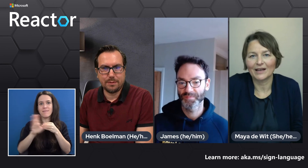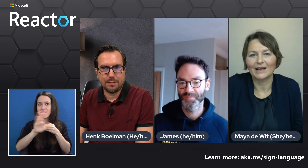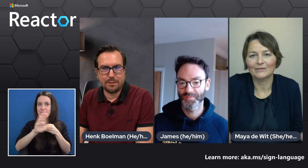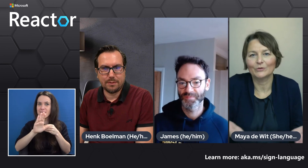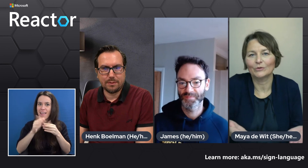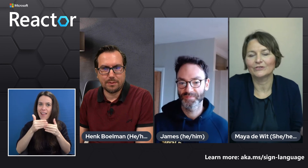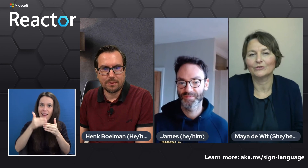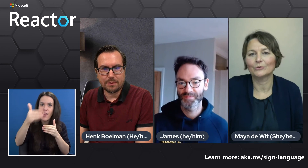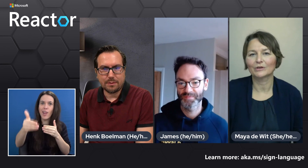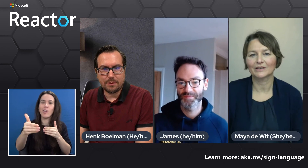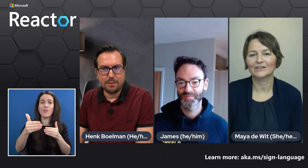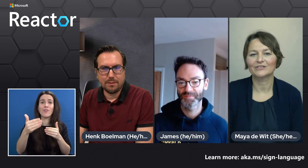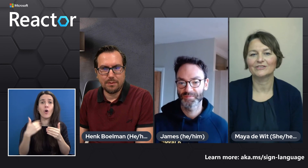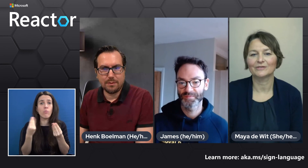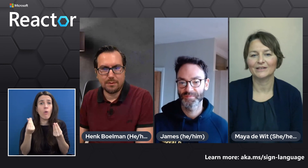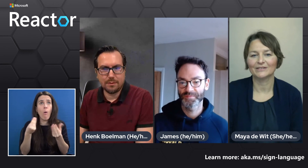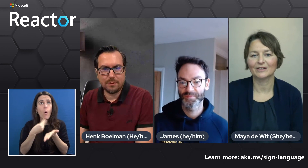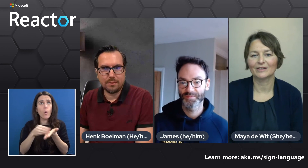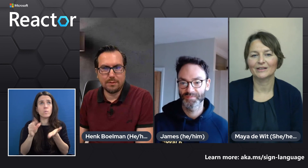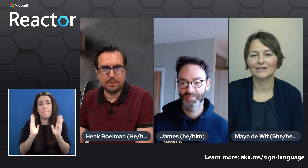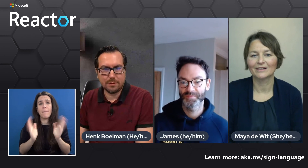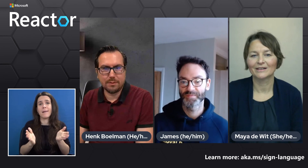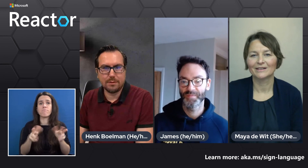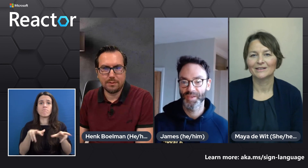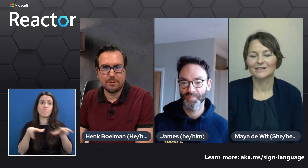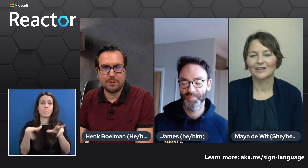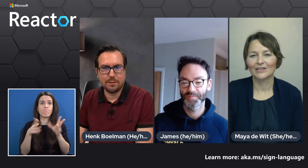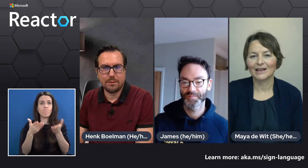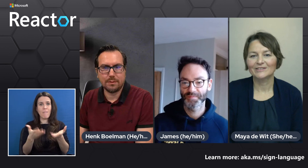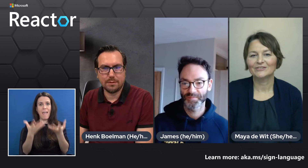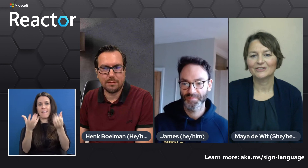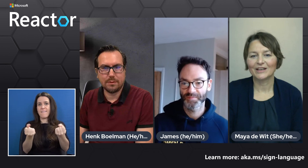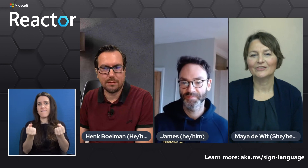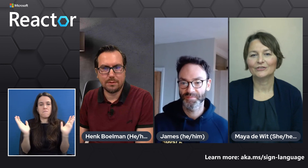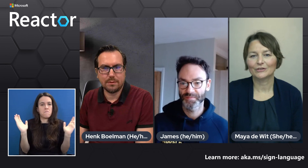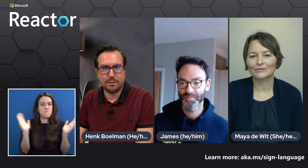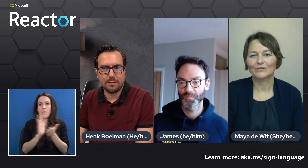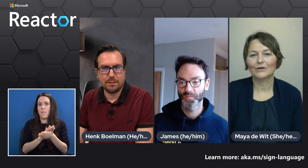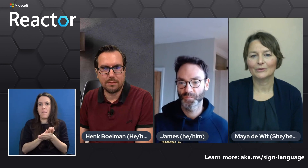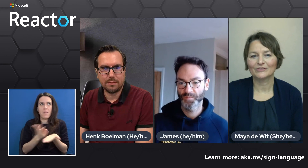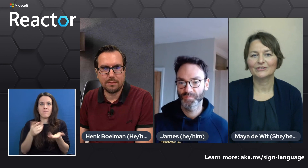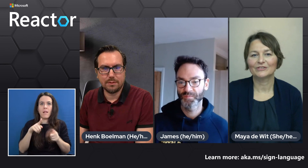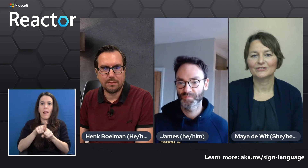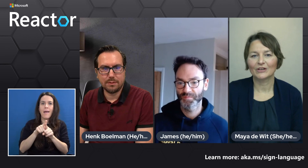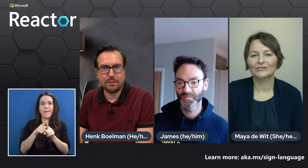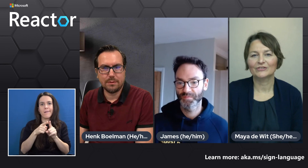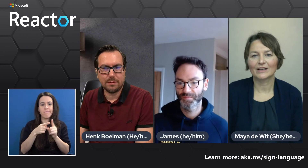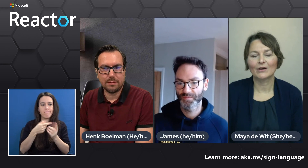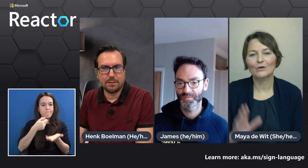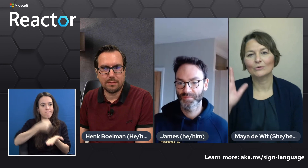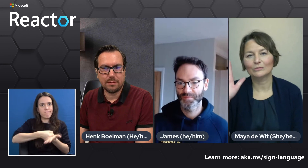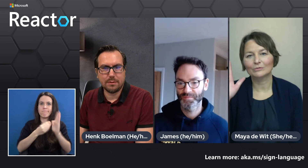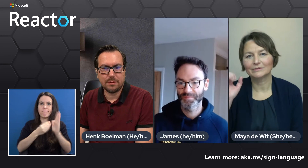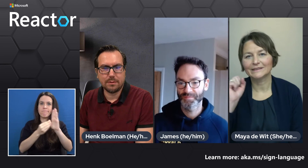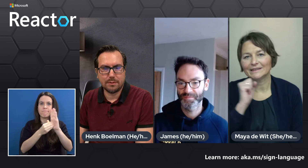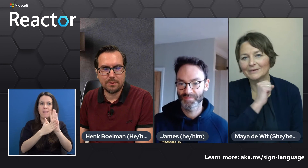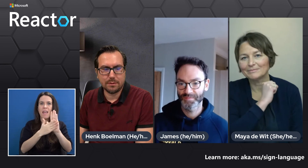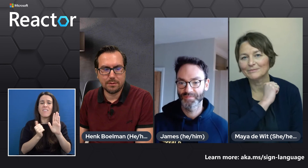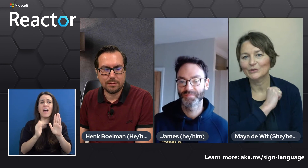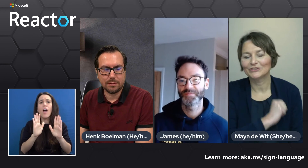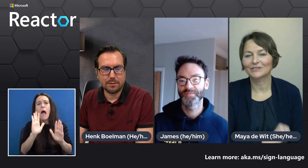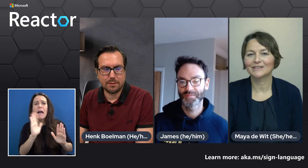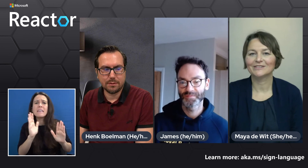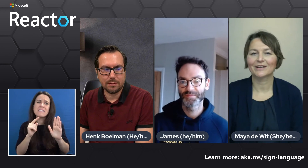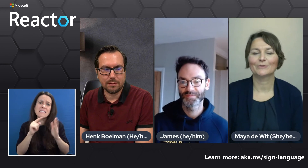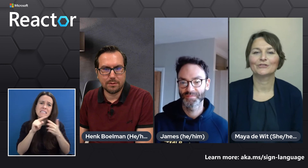have to have in order to organize this event. I think that is the danger of always these discussions like, oh, yeah,